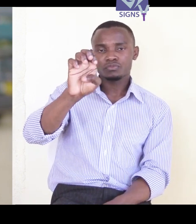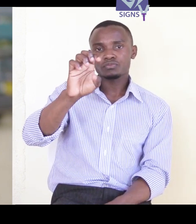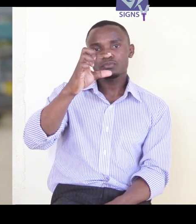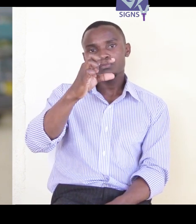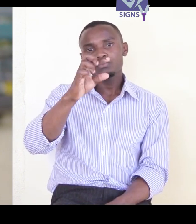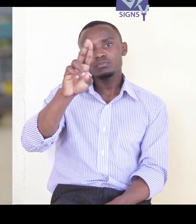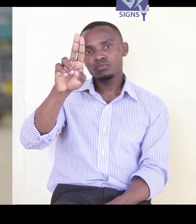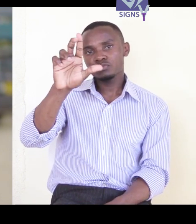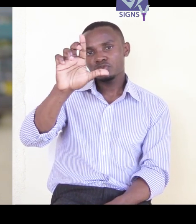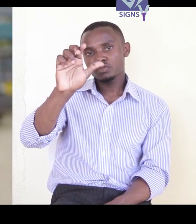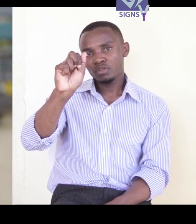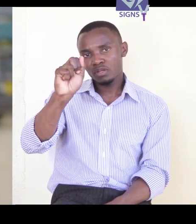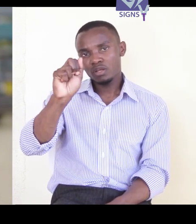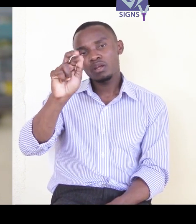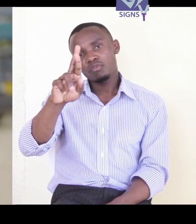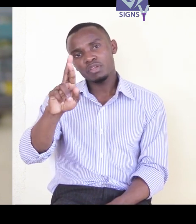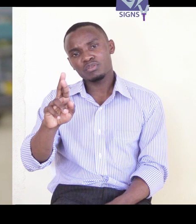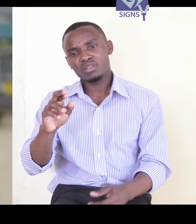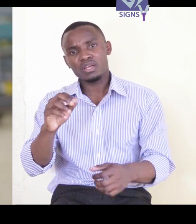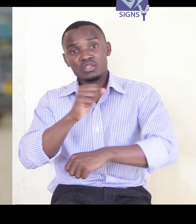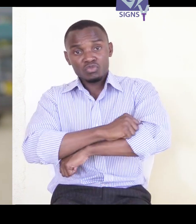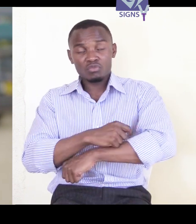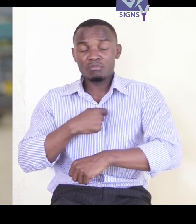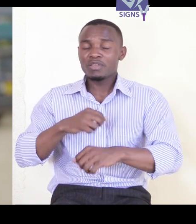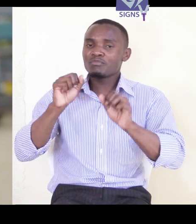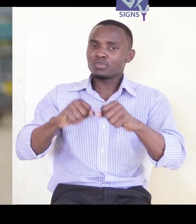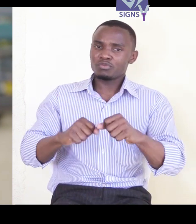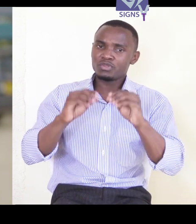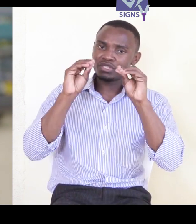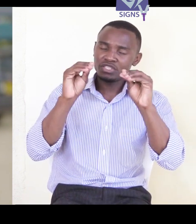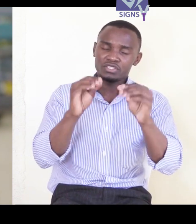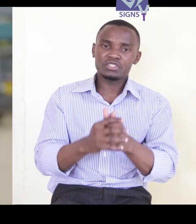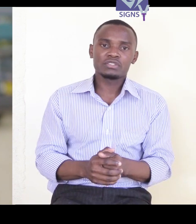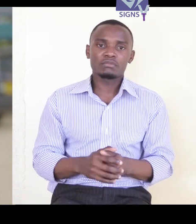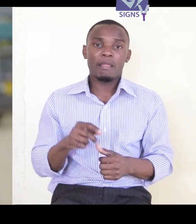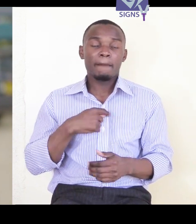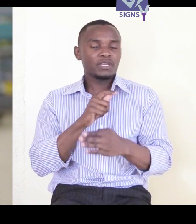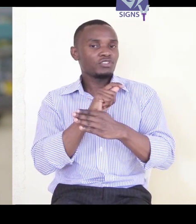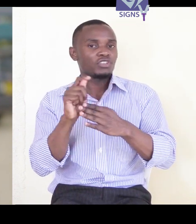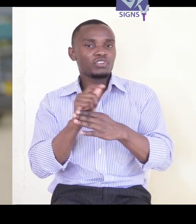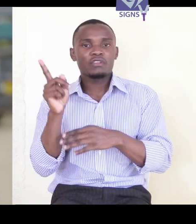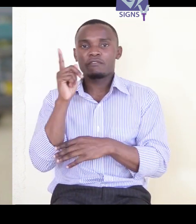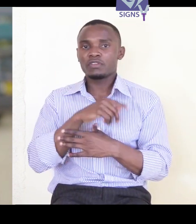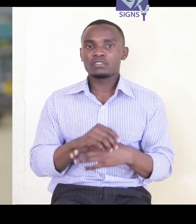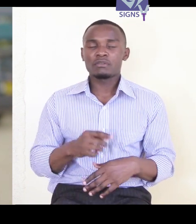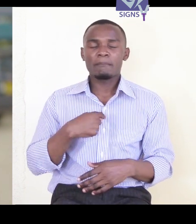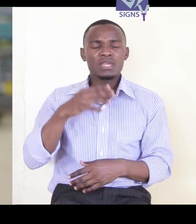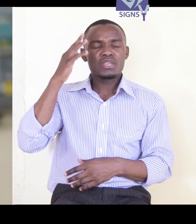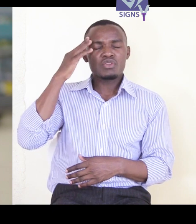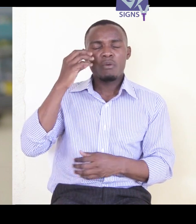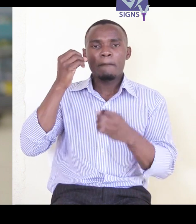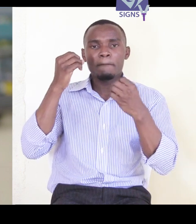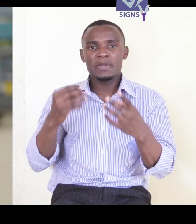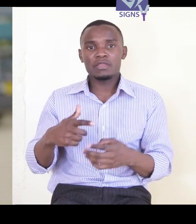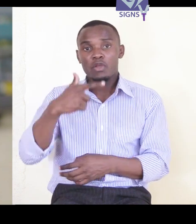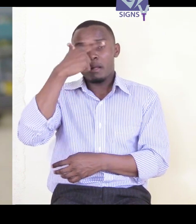have the content, I was trained, so I'll teach and communicate with the students, and they'll be able to understand what I am